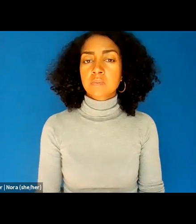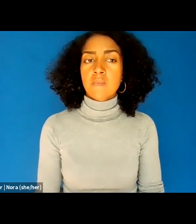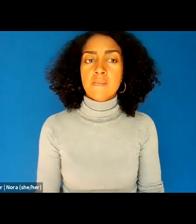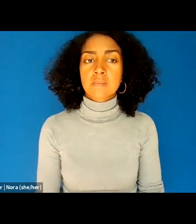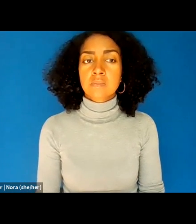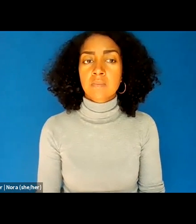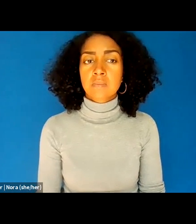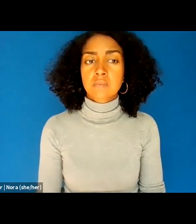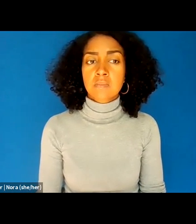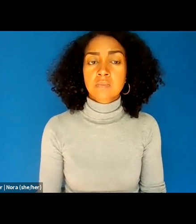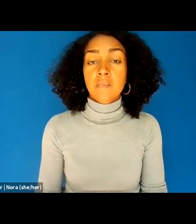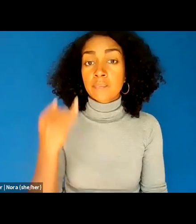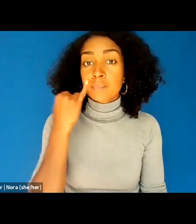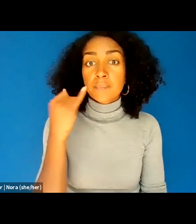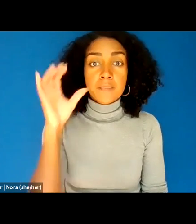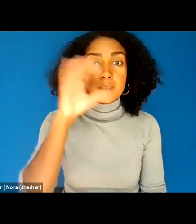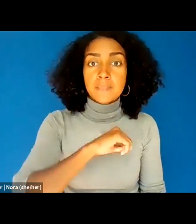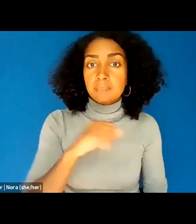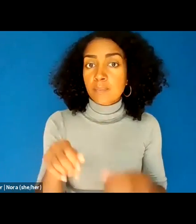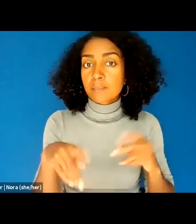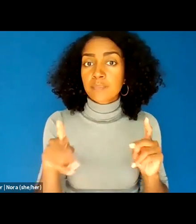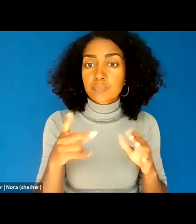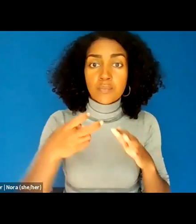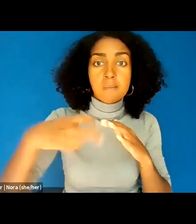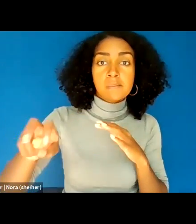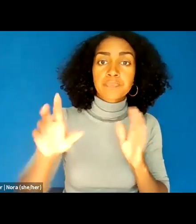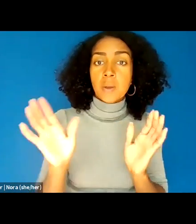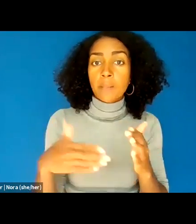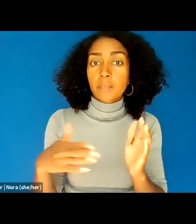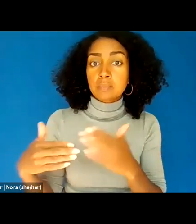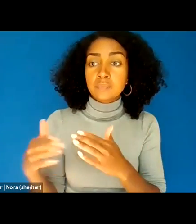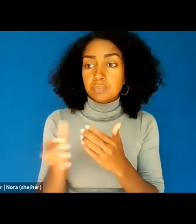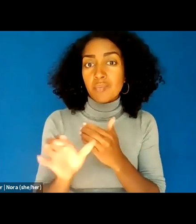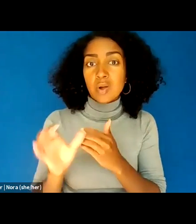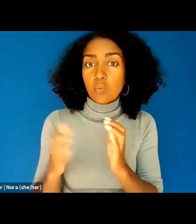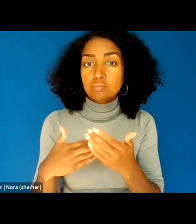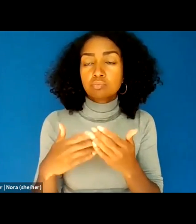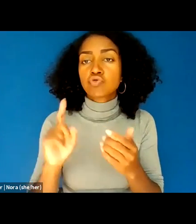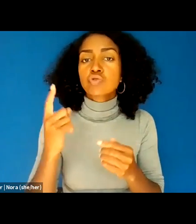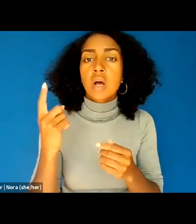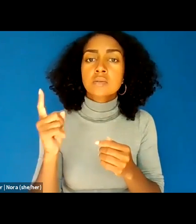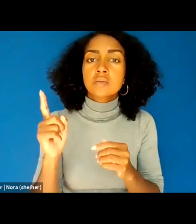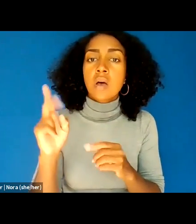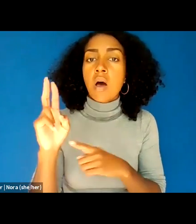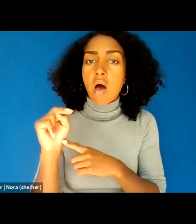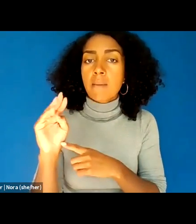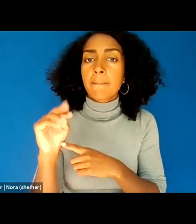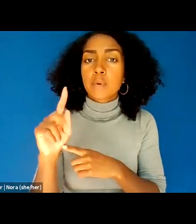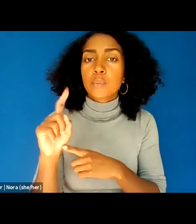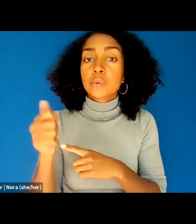And if you missed the opportunity to be put in the room and you would like to be put in a room, just come off mute and let us know that as